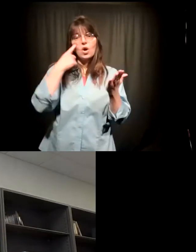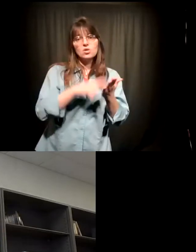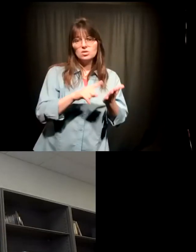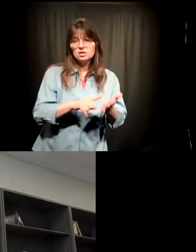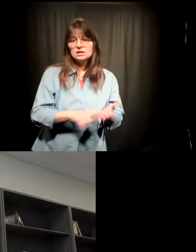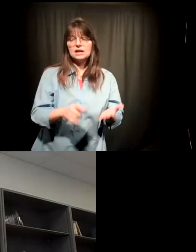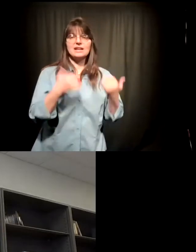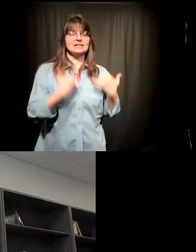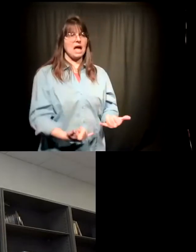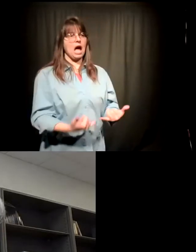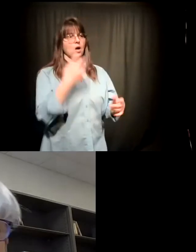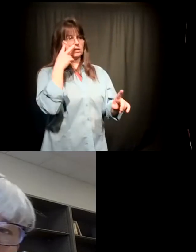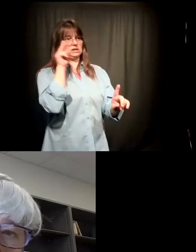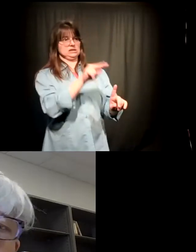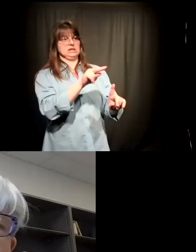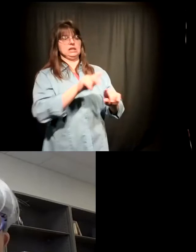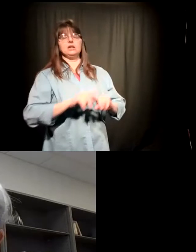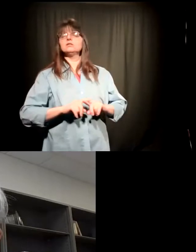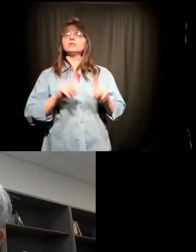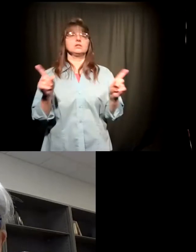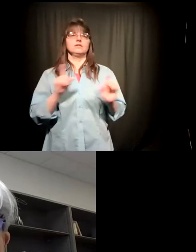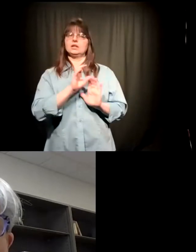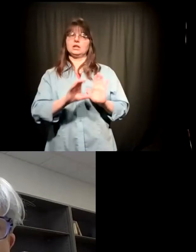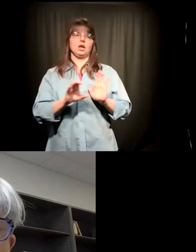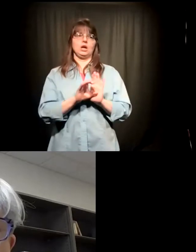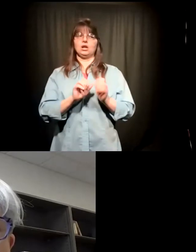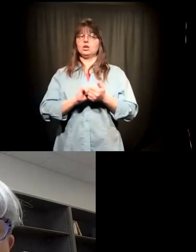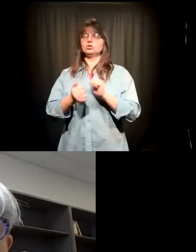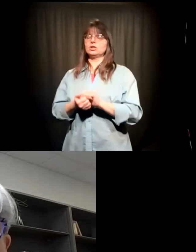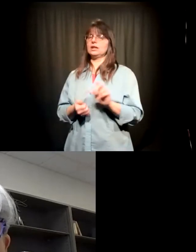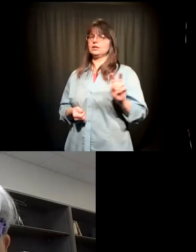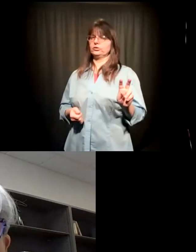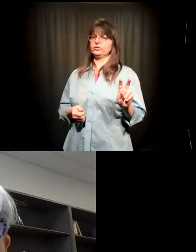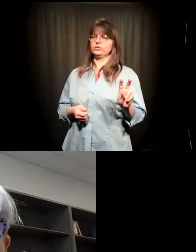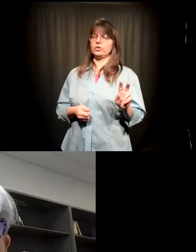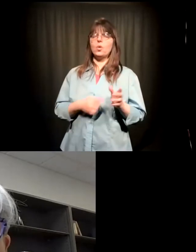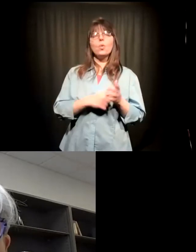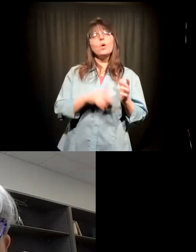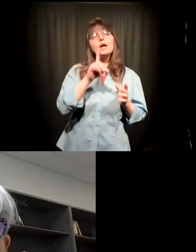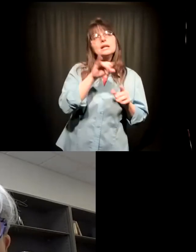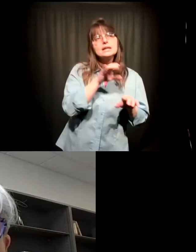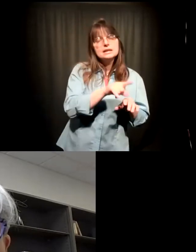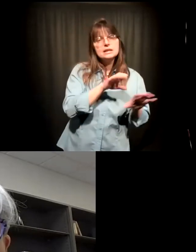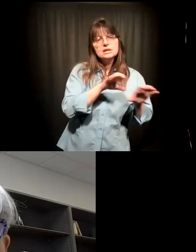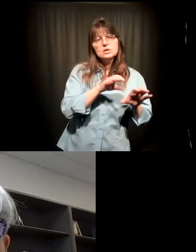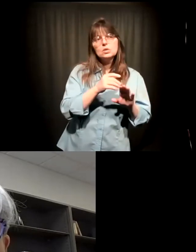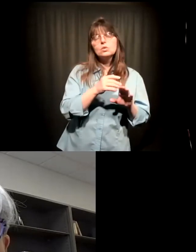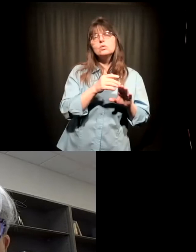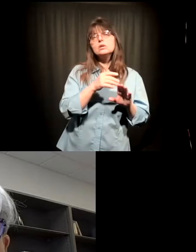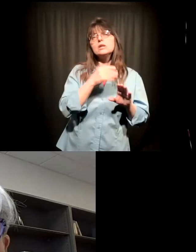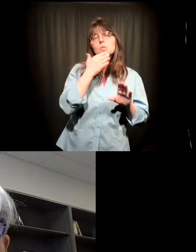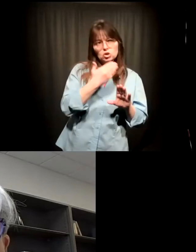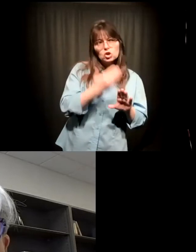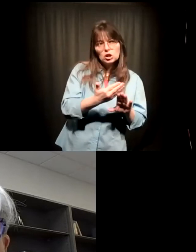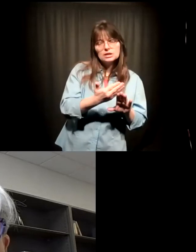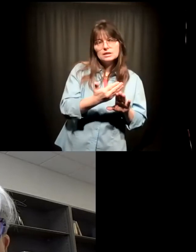we now can look at him not only for things that he did that were really, really good,